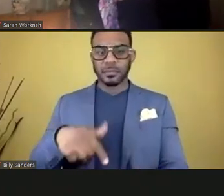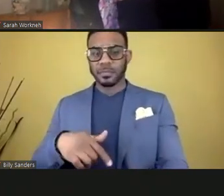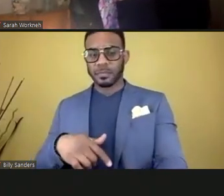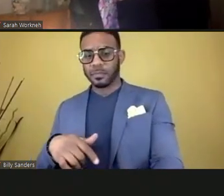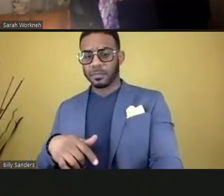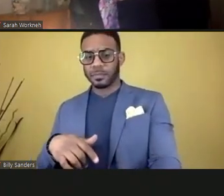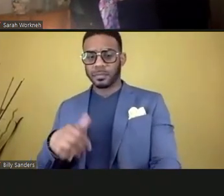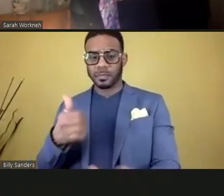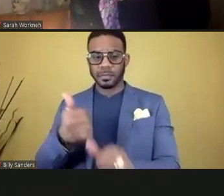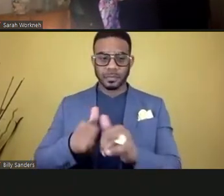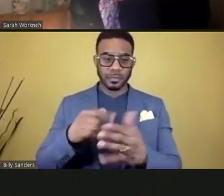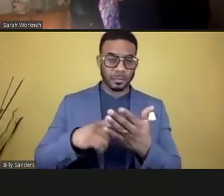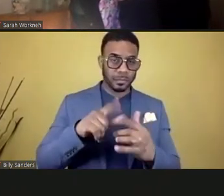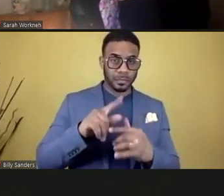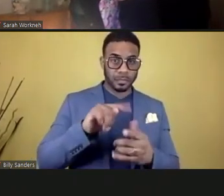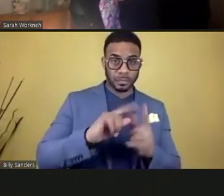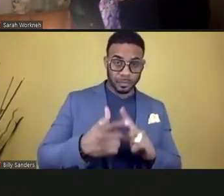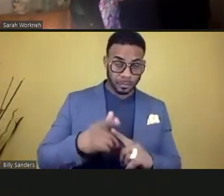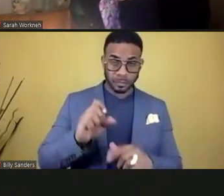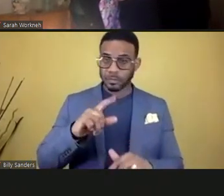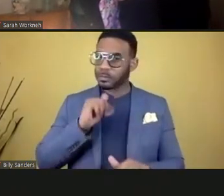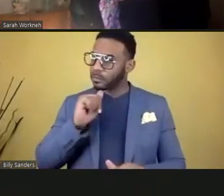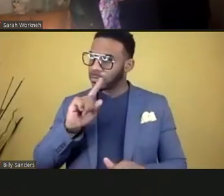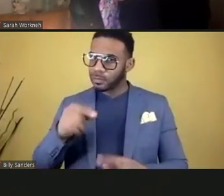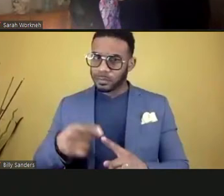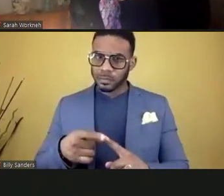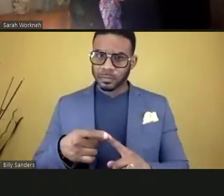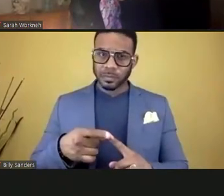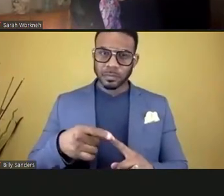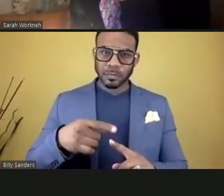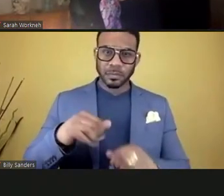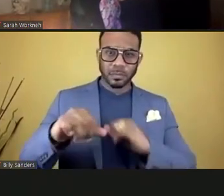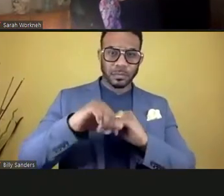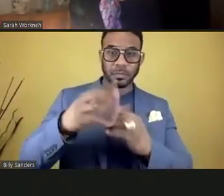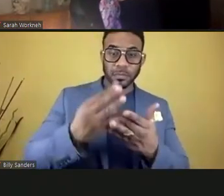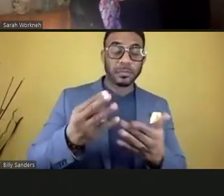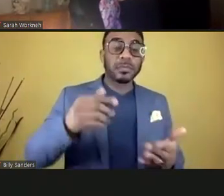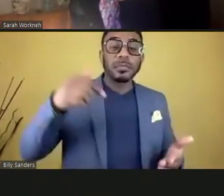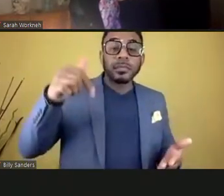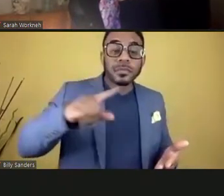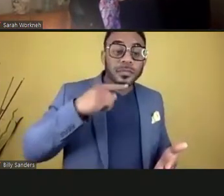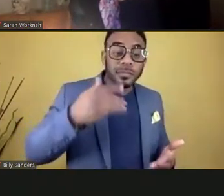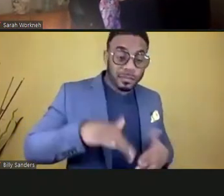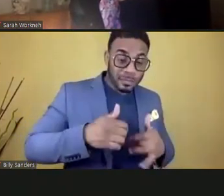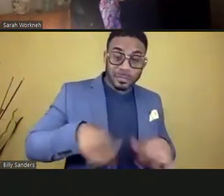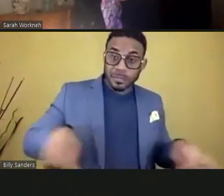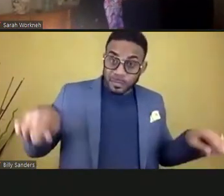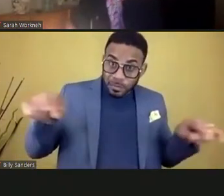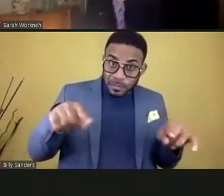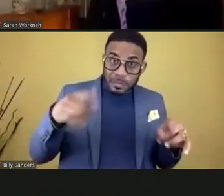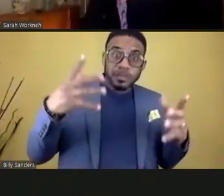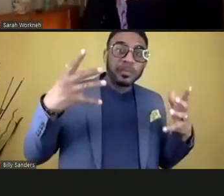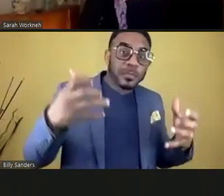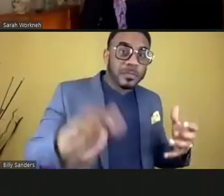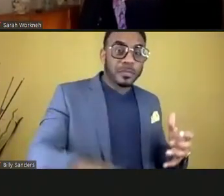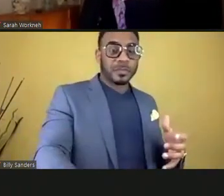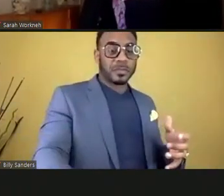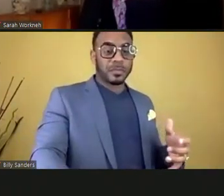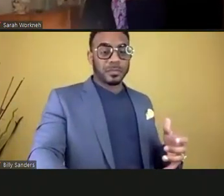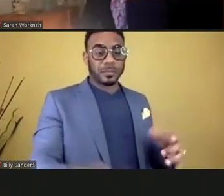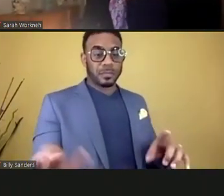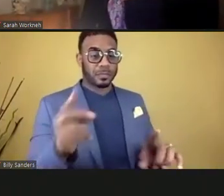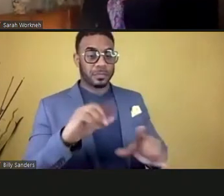every conversation about the translation. So it is not just a promotional material, but this is how they want to be perceived in the